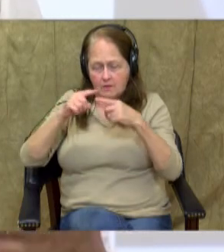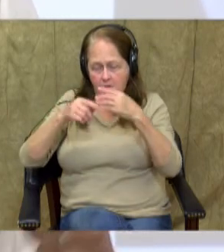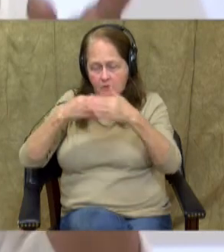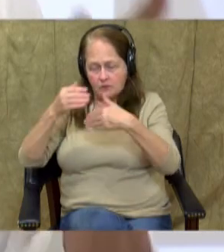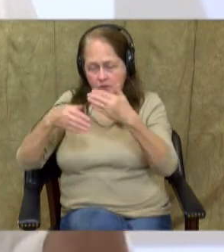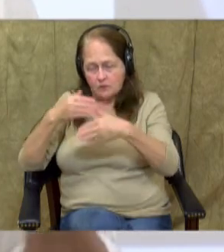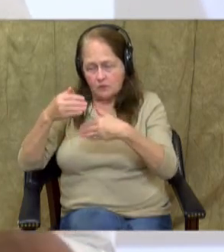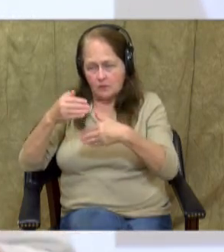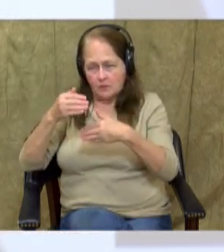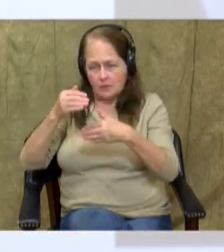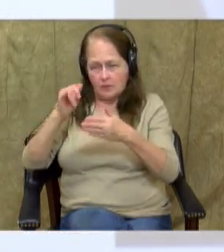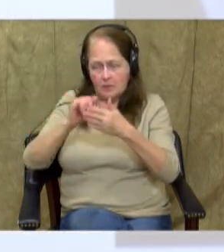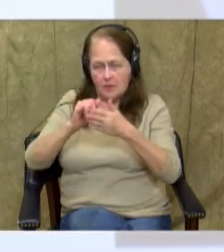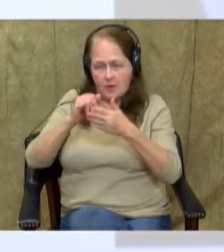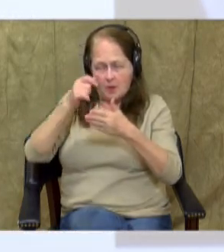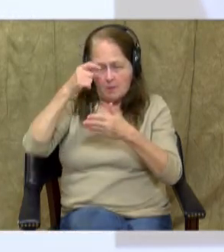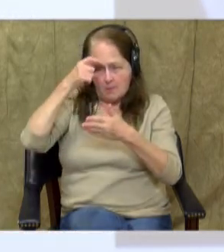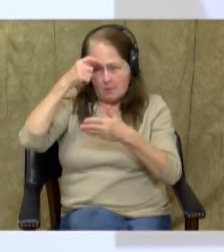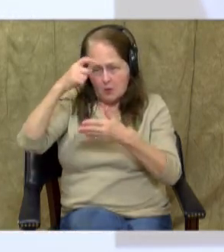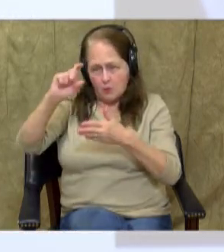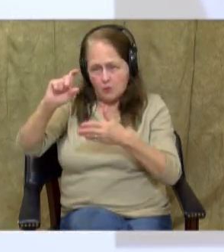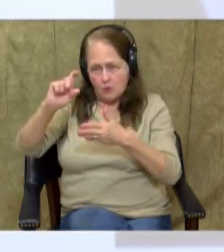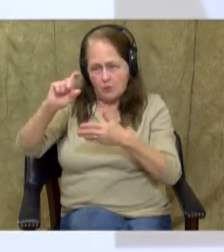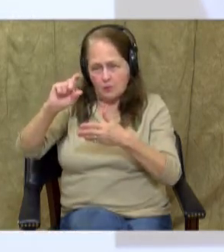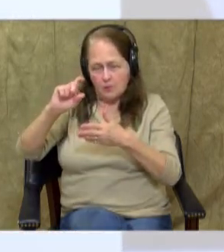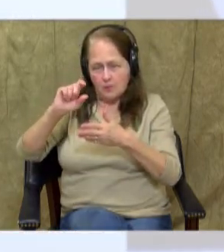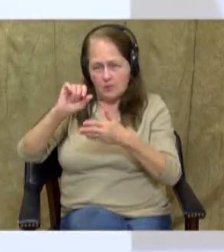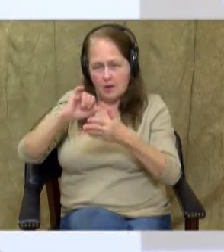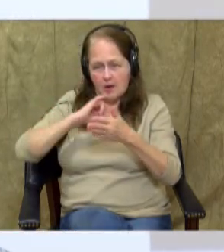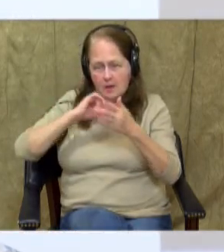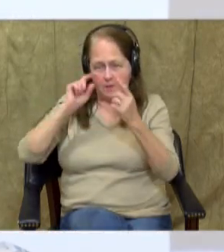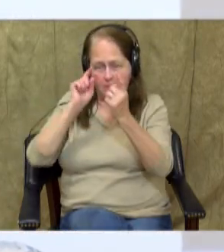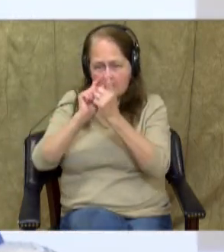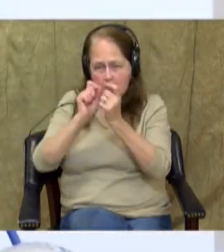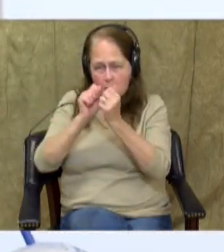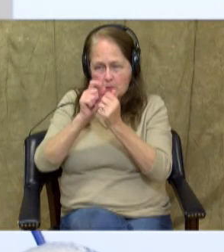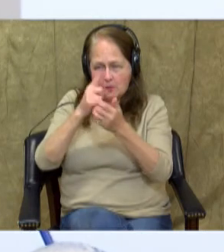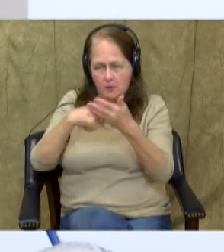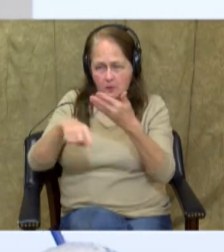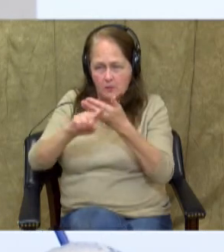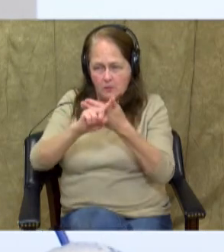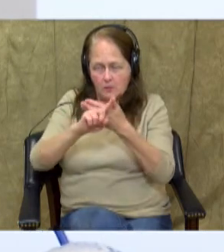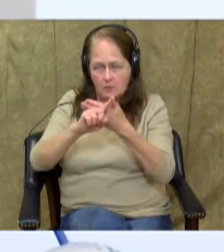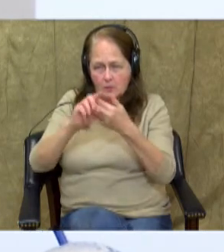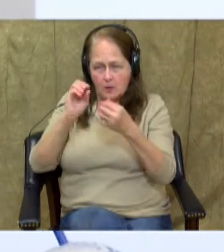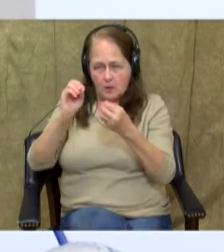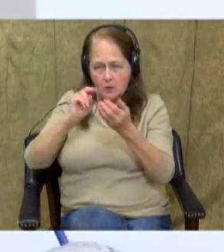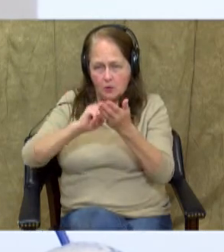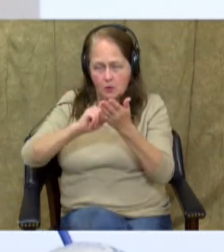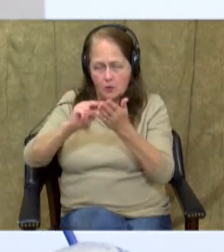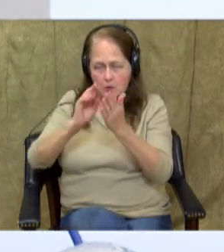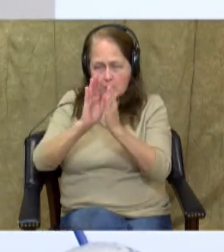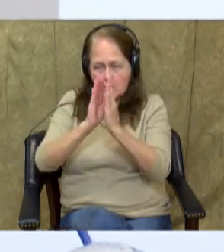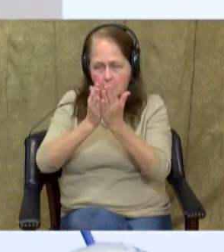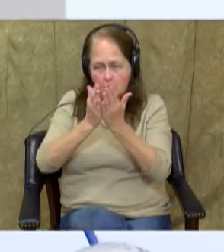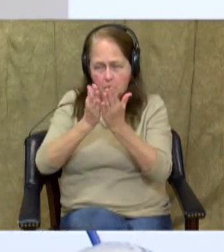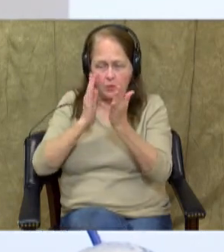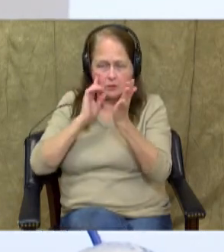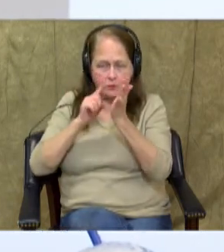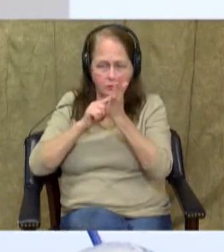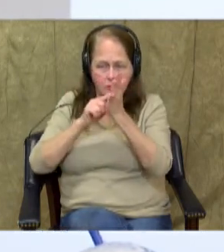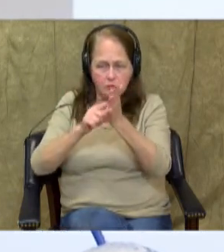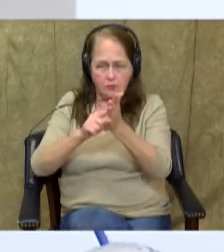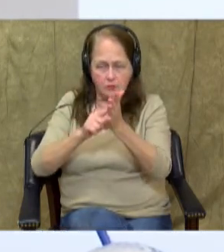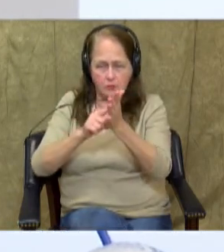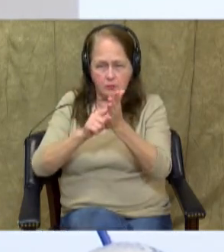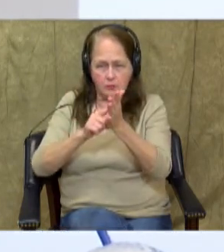waxing and waning is your vocabulary for the week. When I meet with you guys next week, we're going to do some notebooking, and I'm going to show you how to do